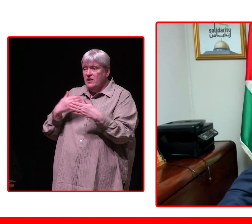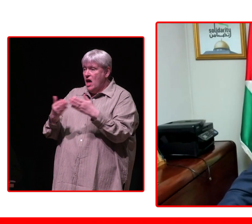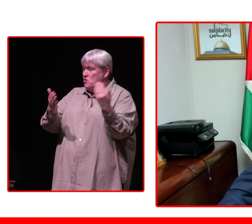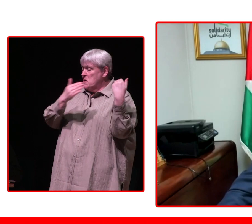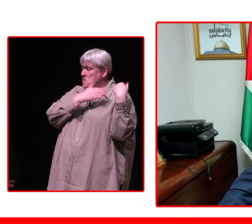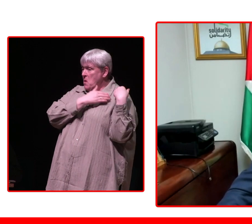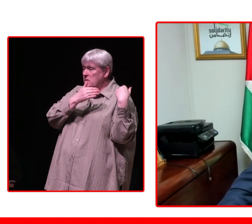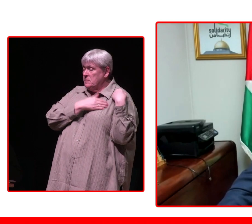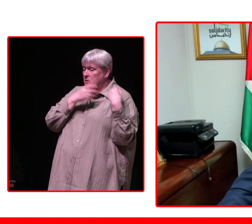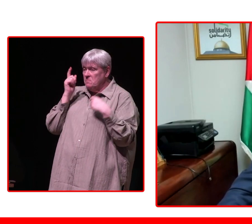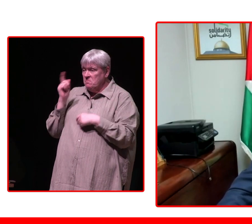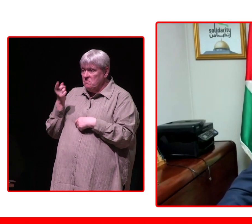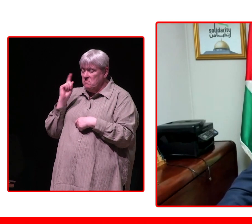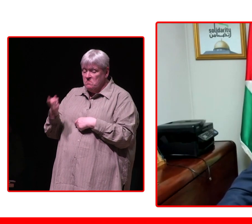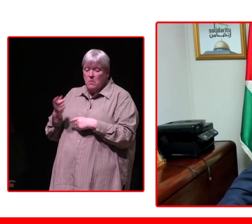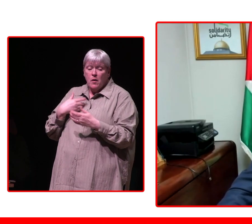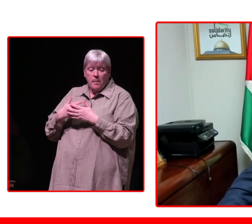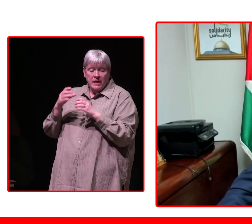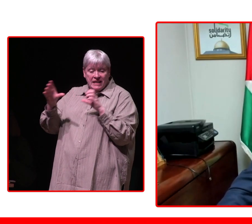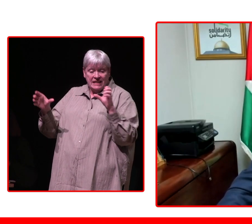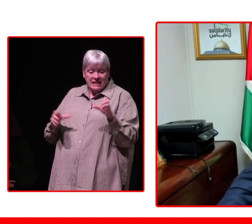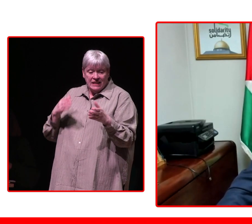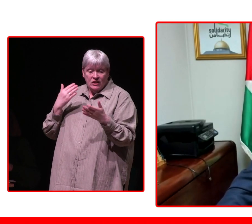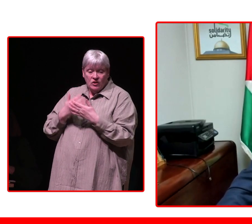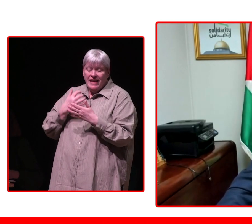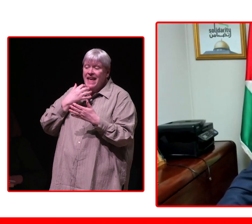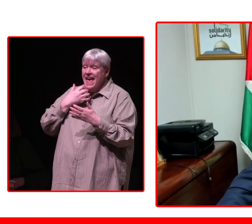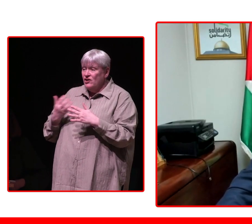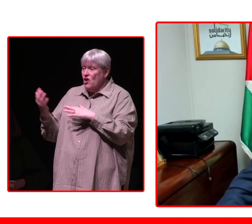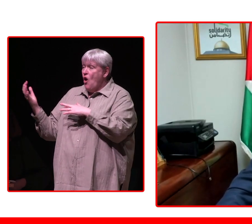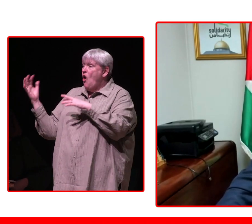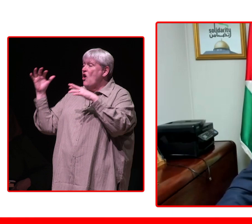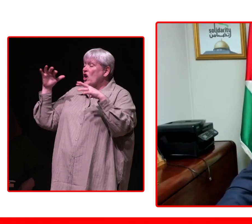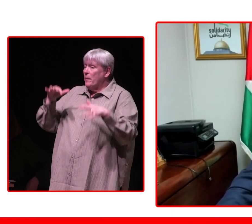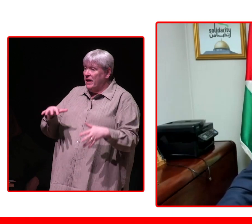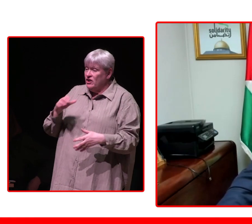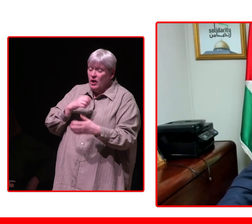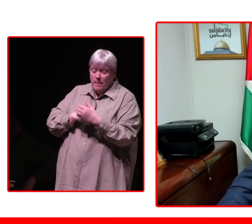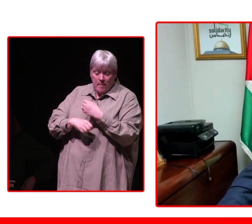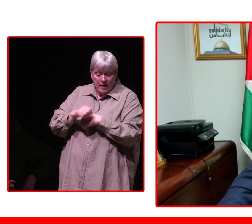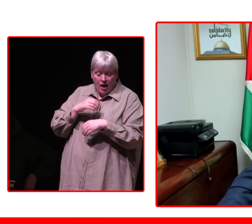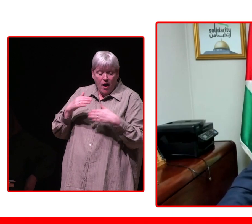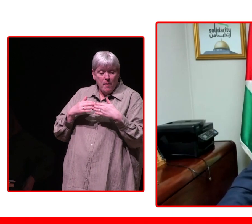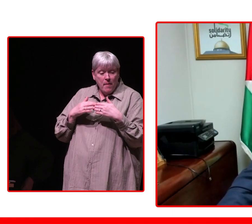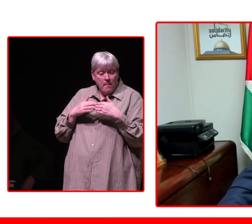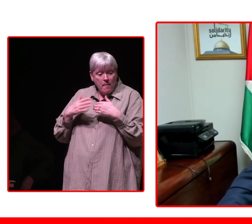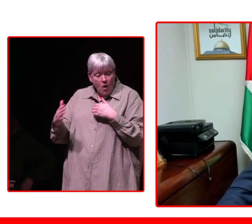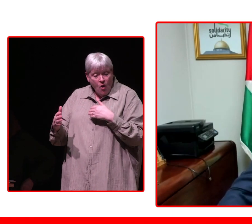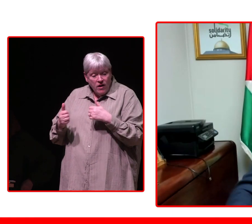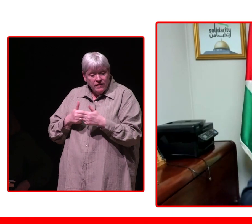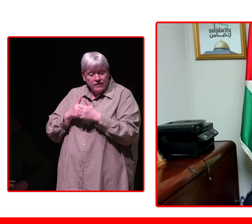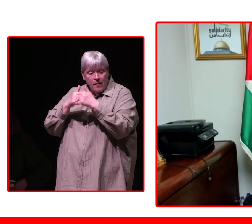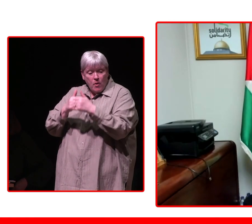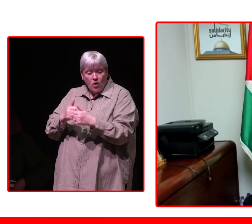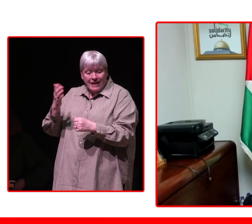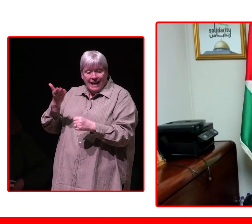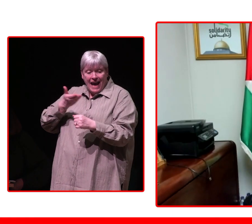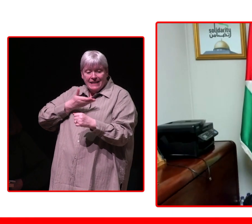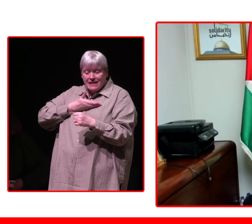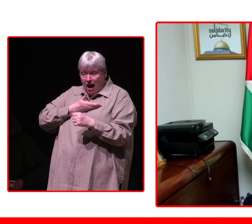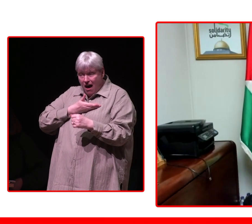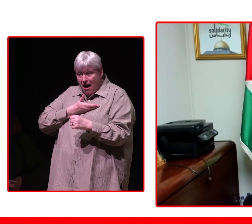to task. Instead, Israel's occupation has only grown more brutal. In Gaza, for instance, this